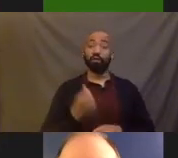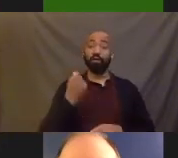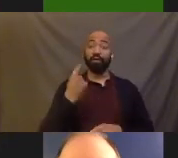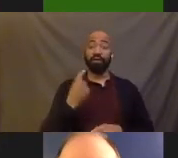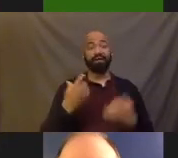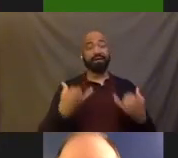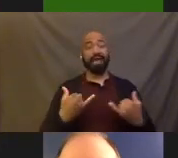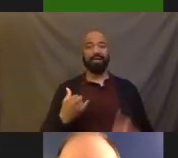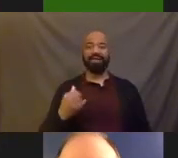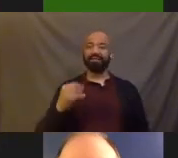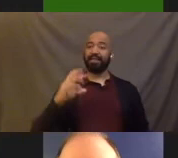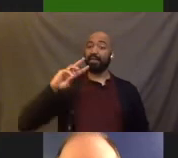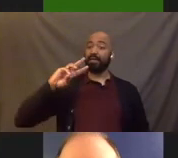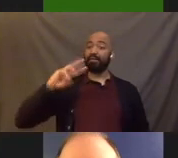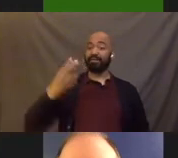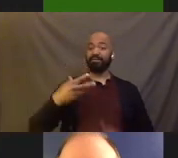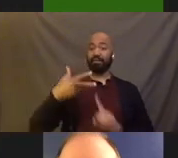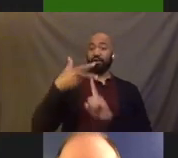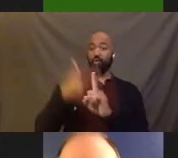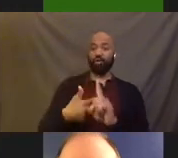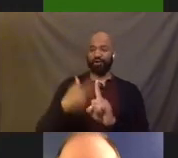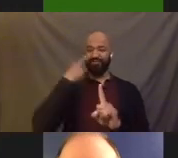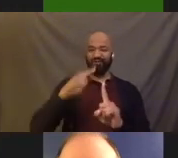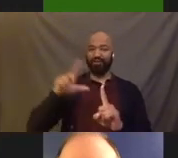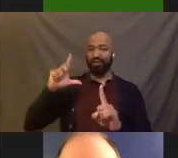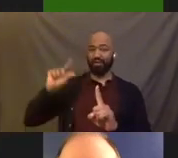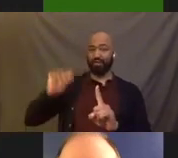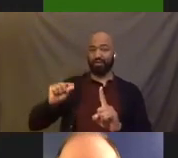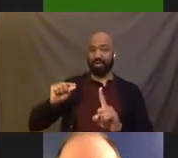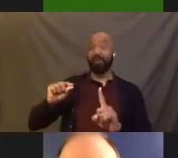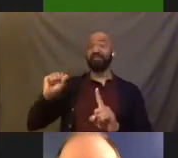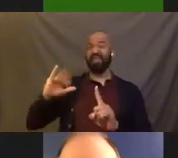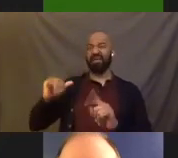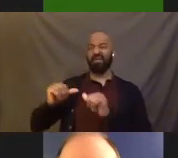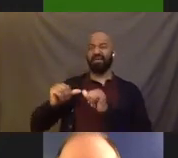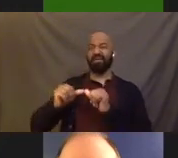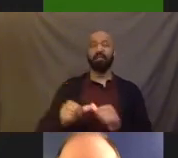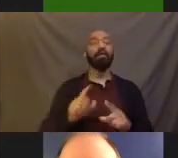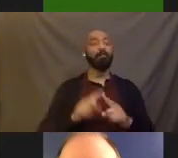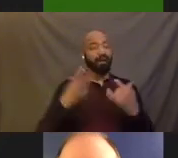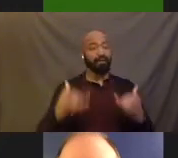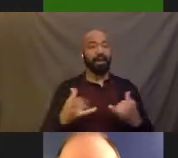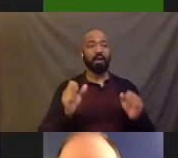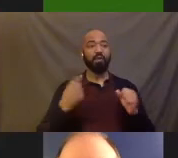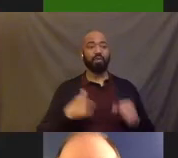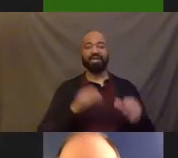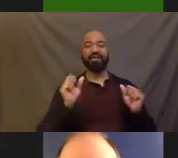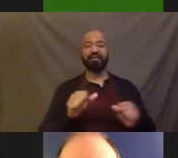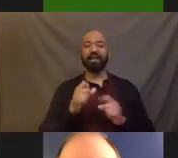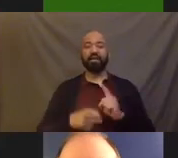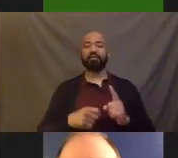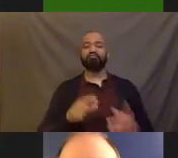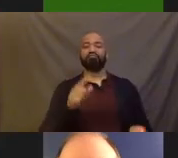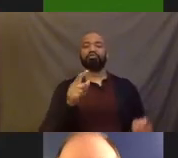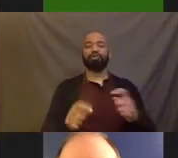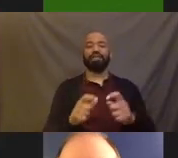2020. And so it's important to recognize that we have some say in how the rest of 2021 goes. And one of those